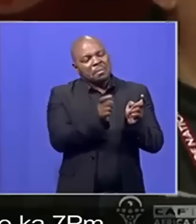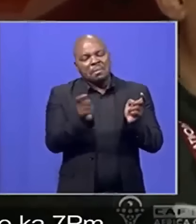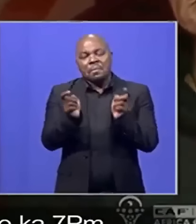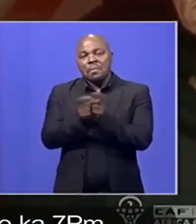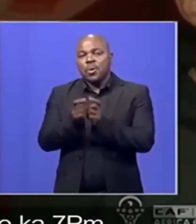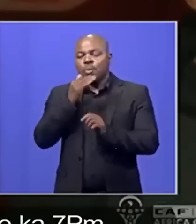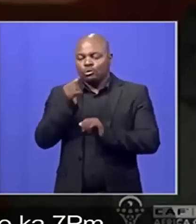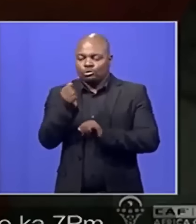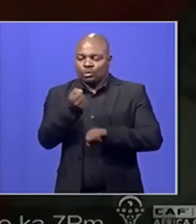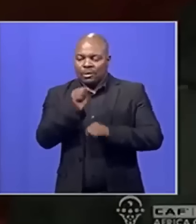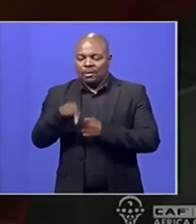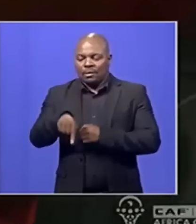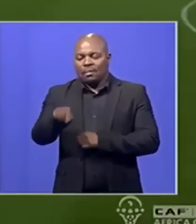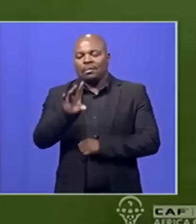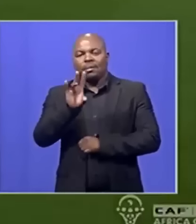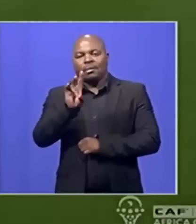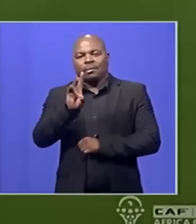ka Laboraro.